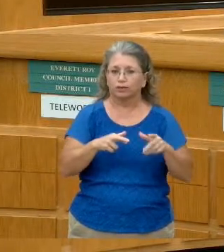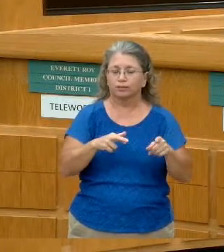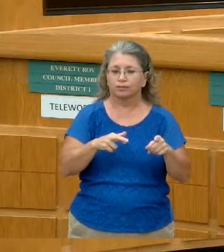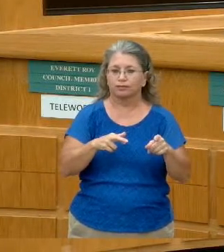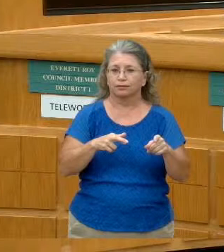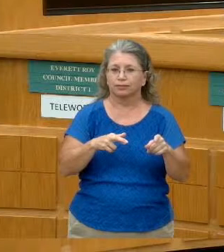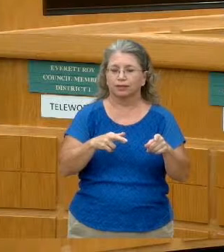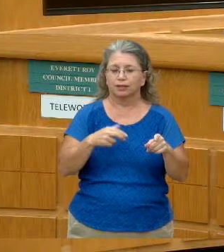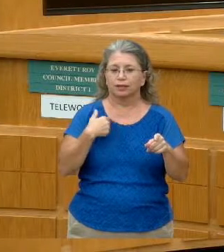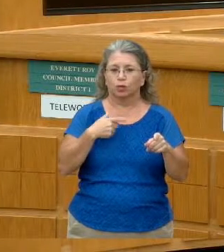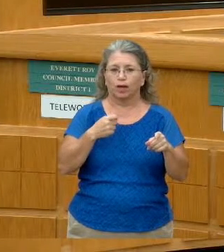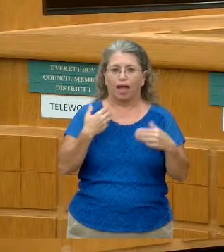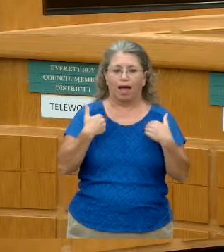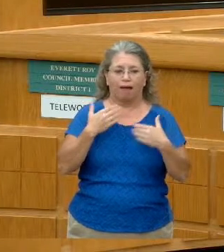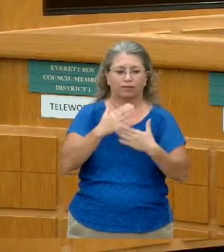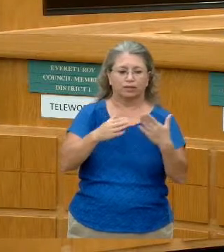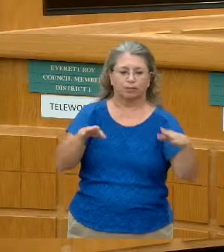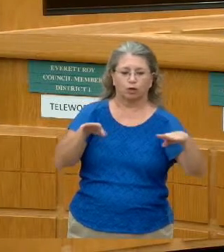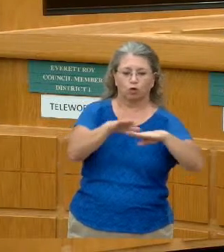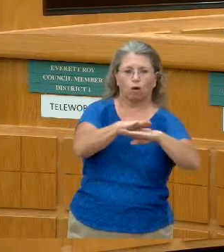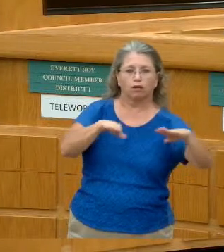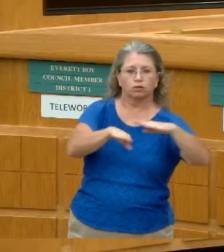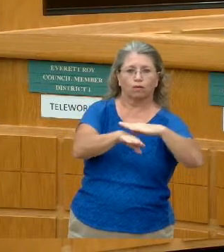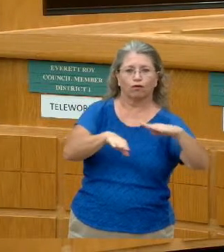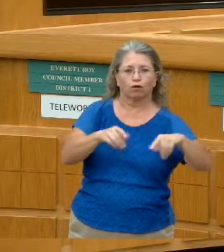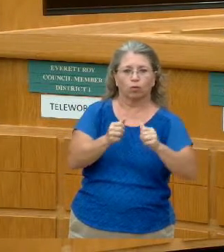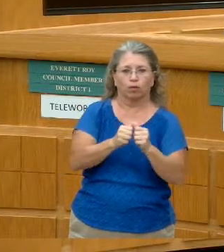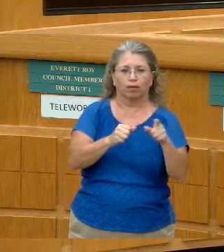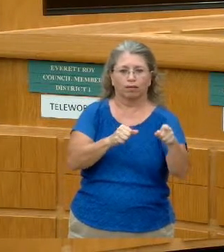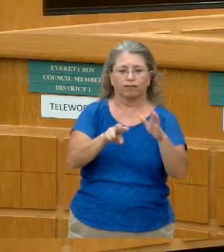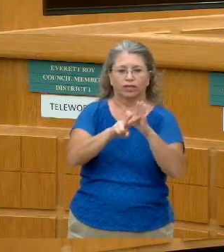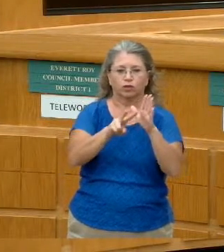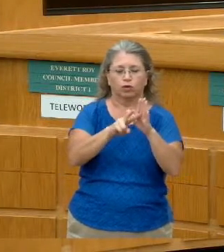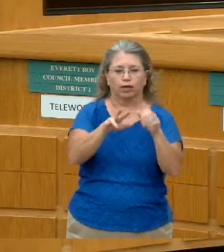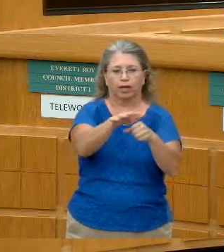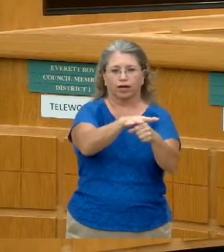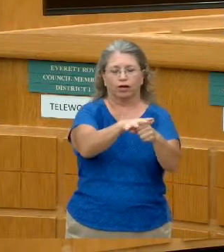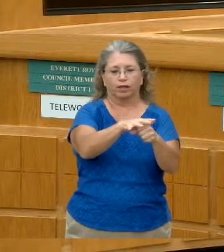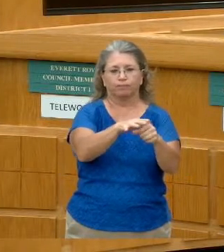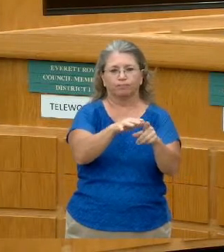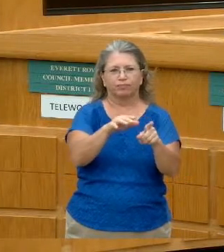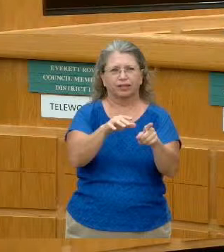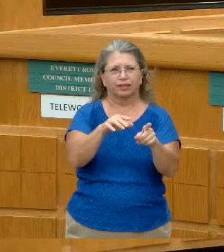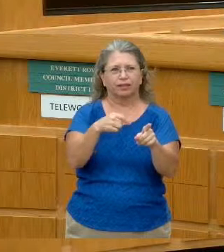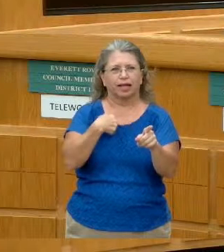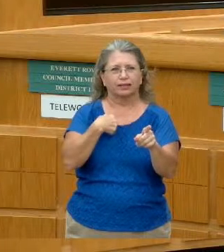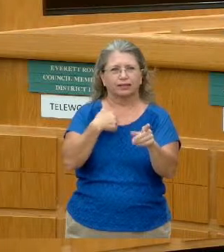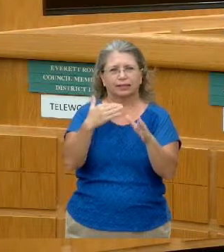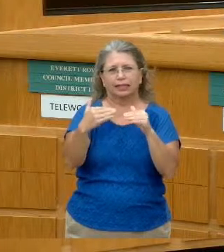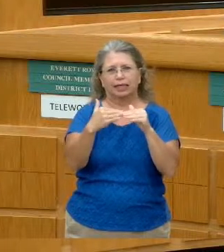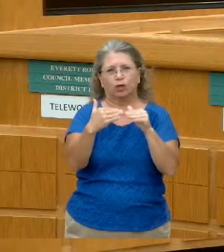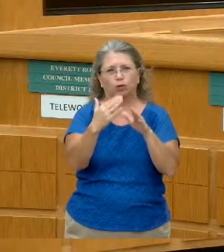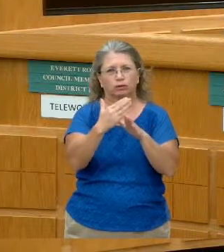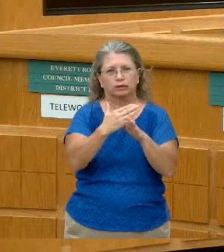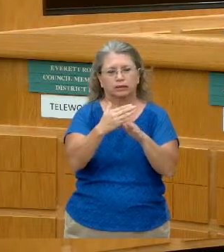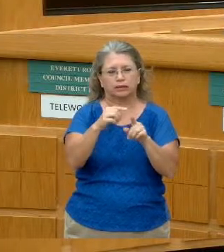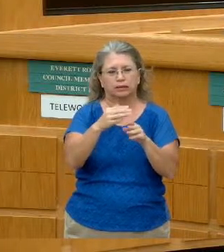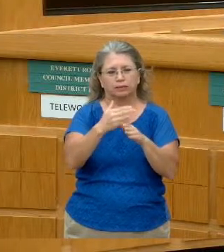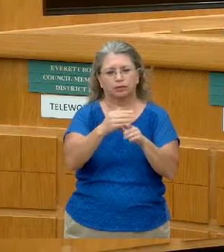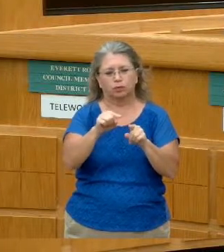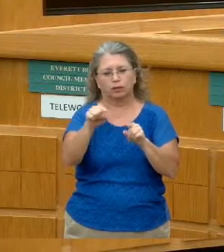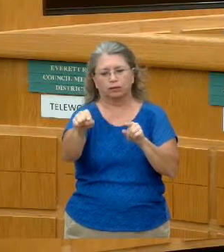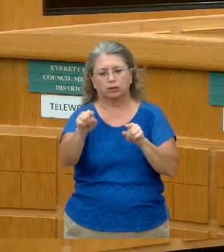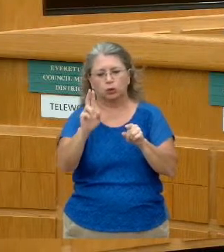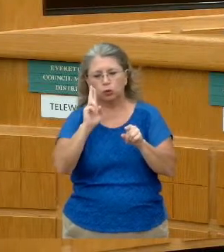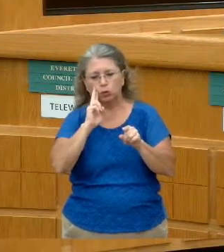where we have some crossover. And so I think that they are equidistant almost between Houston and Corpus Christi.